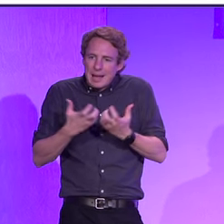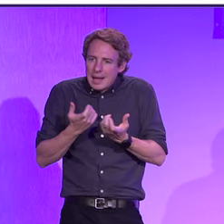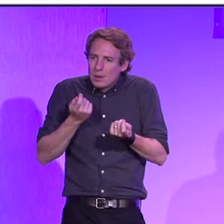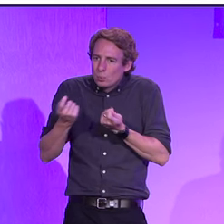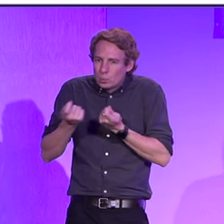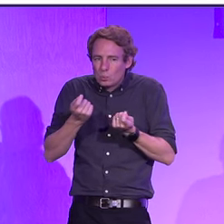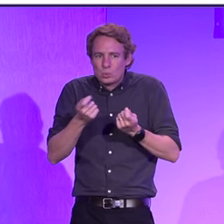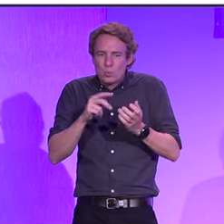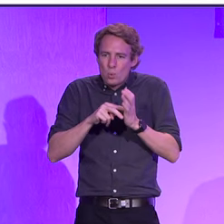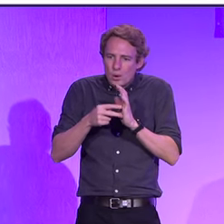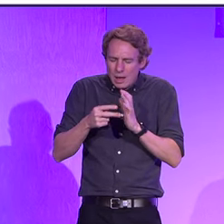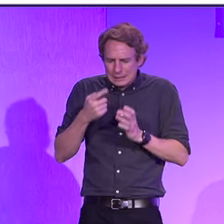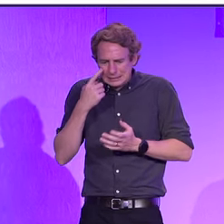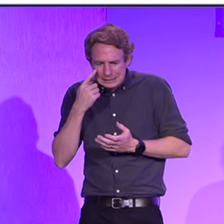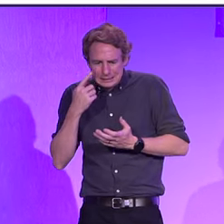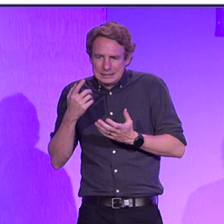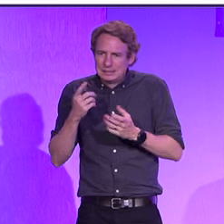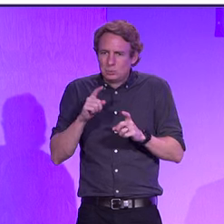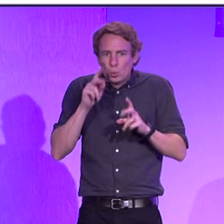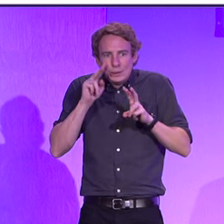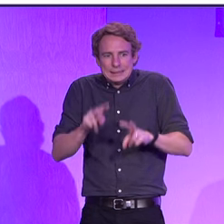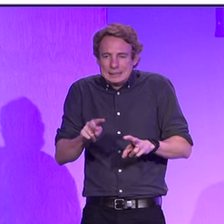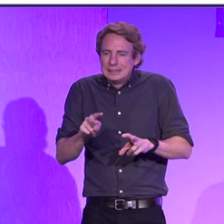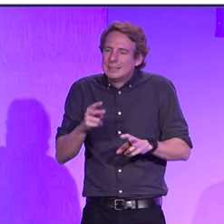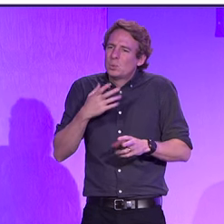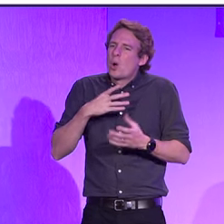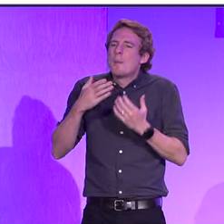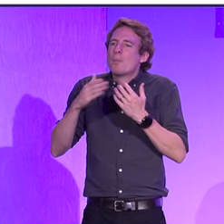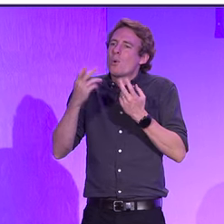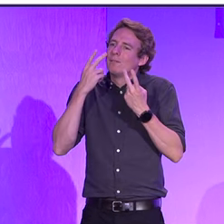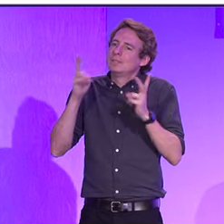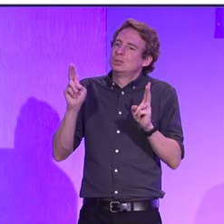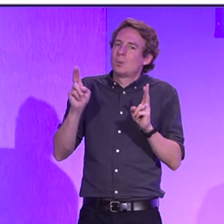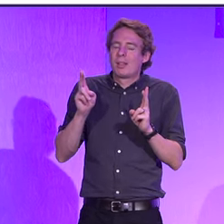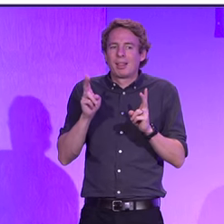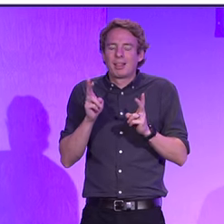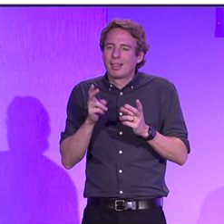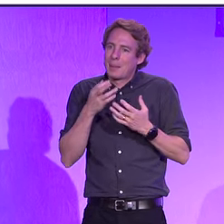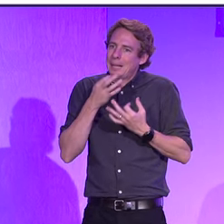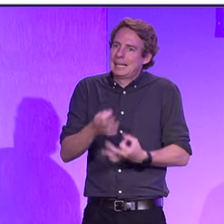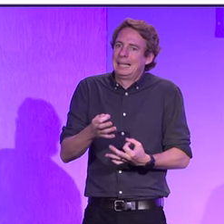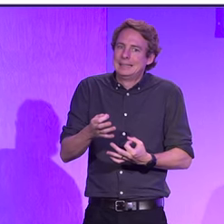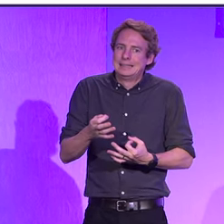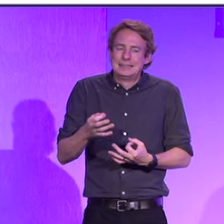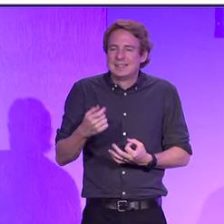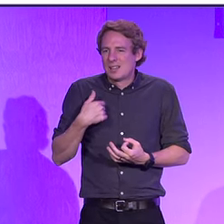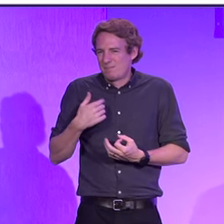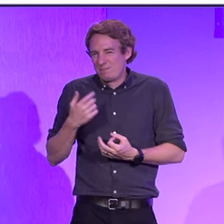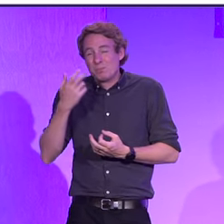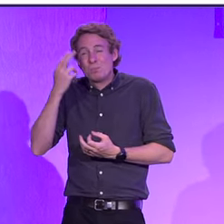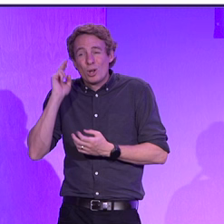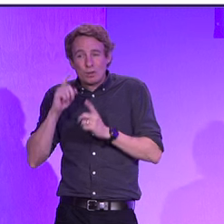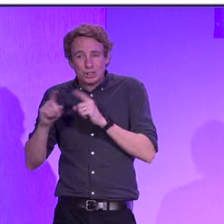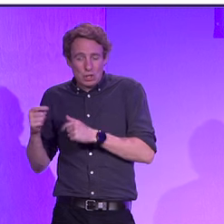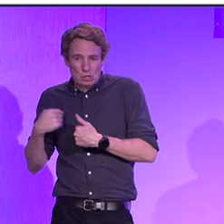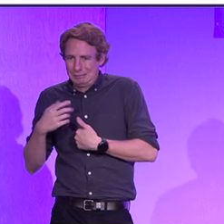and looking at to something that's a little more visually appealing. Like, I'm neurodivergent, so I love little systems and tables, and as someone who